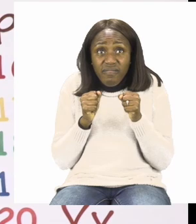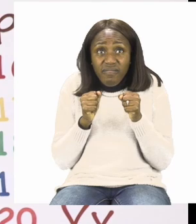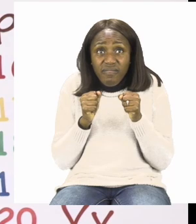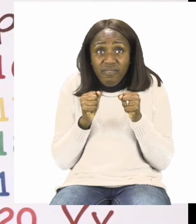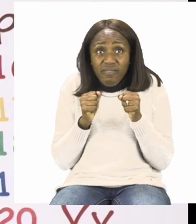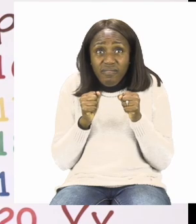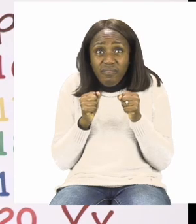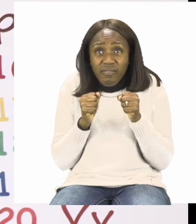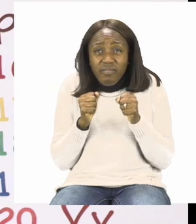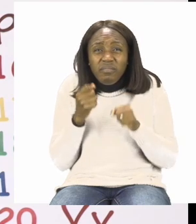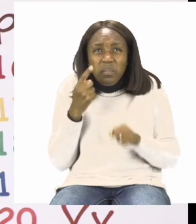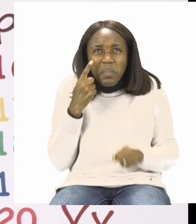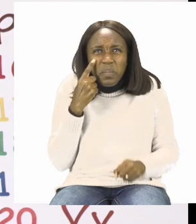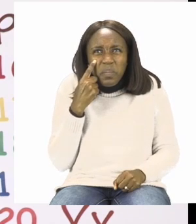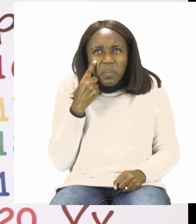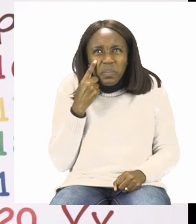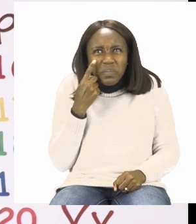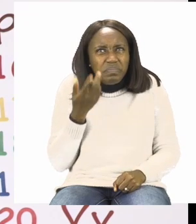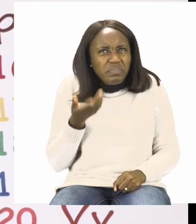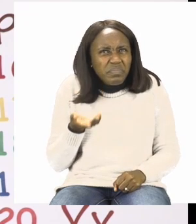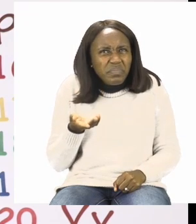Can we have a look?